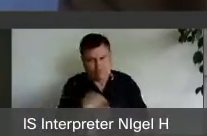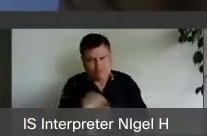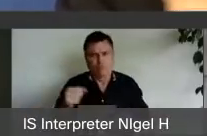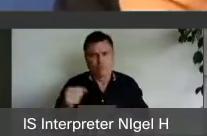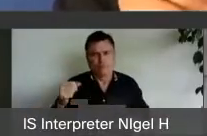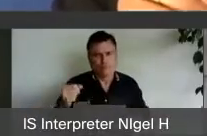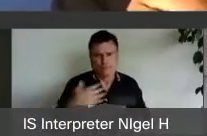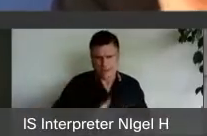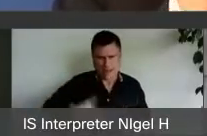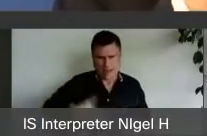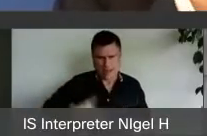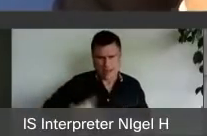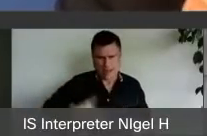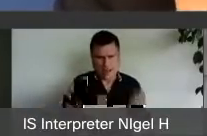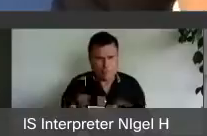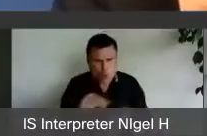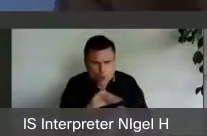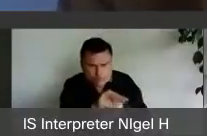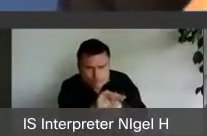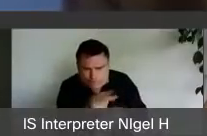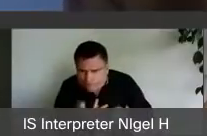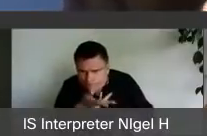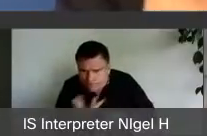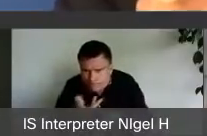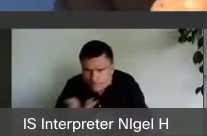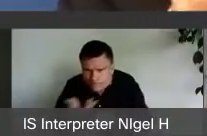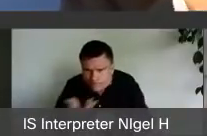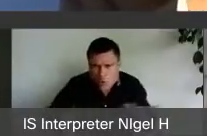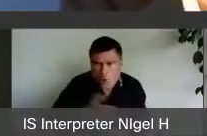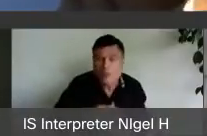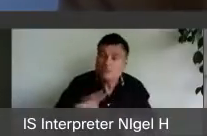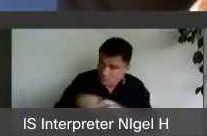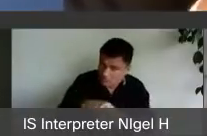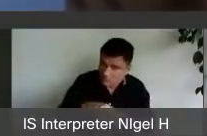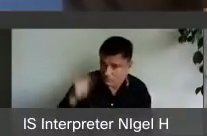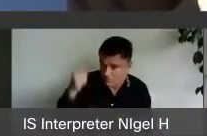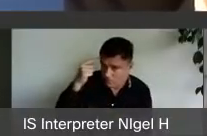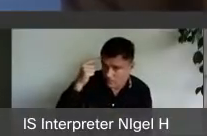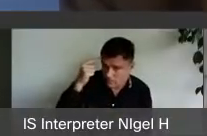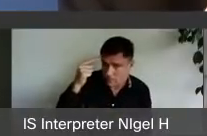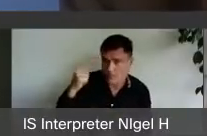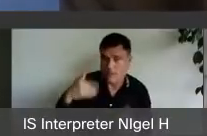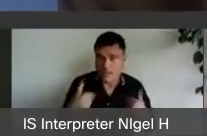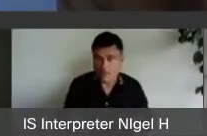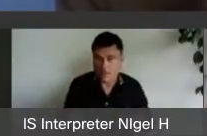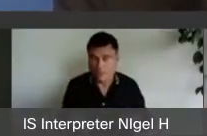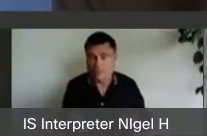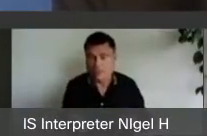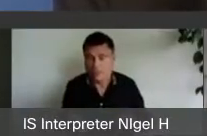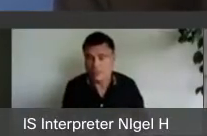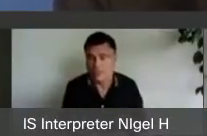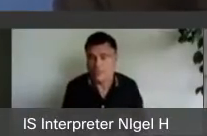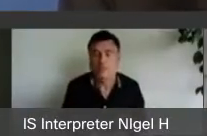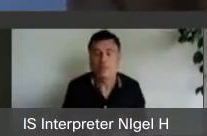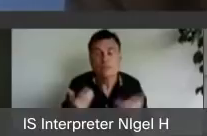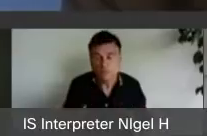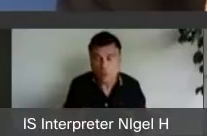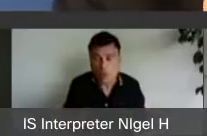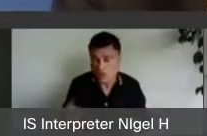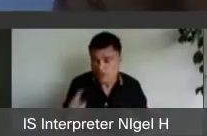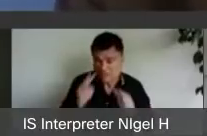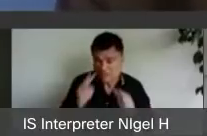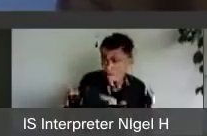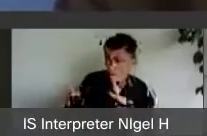has always been denied. The investment in mental health around the world is much lower compared with the needs that really exist. We